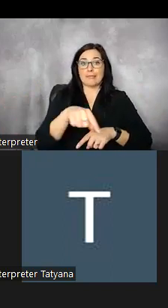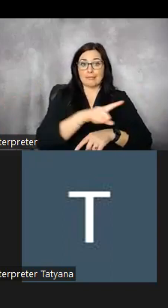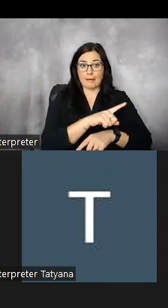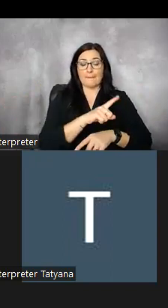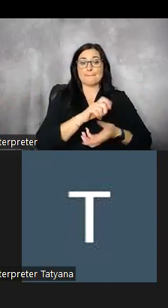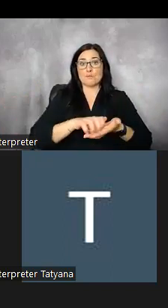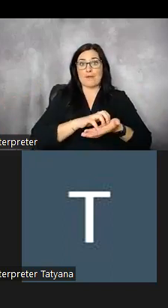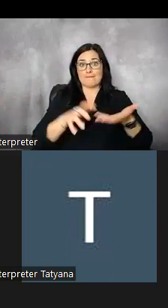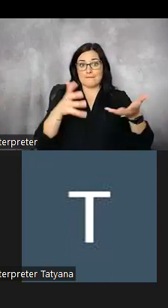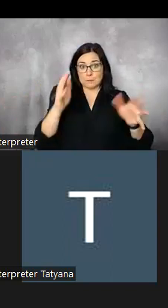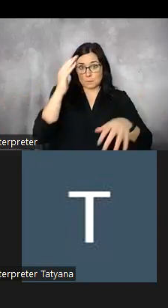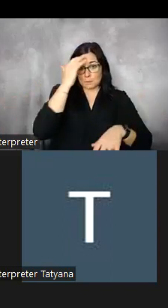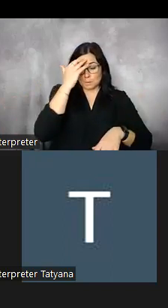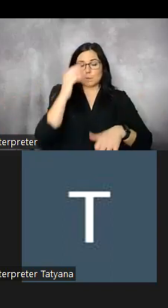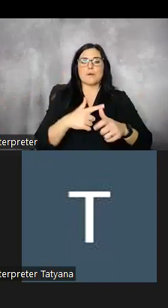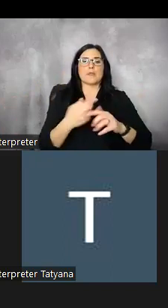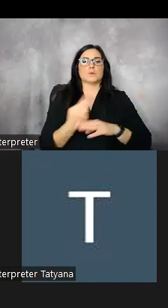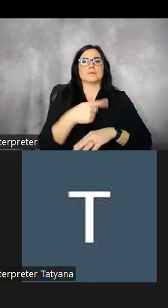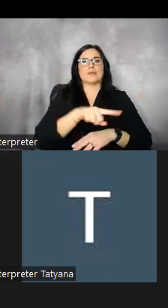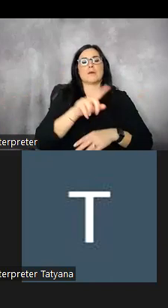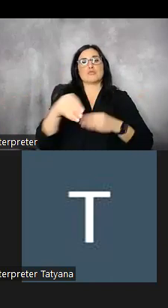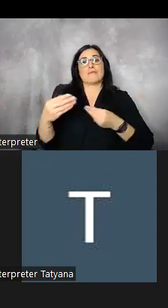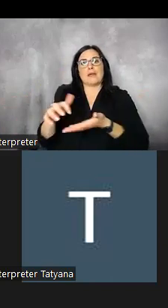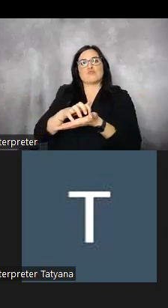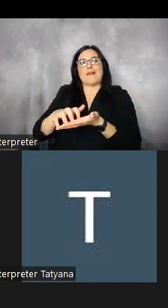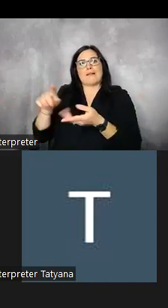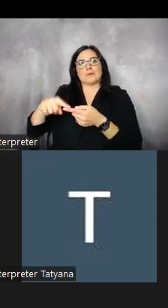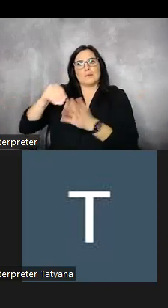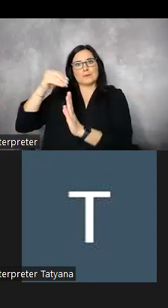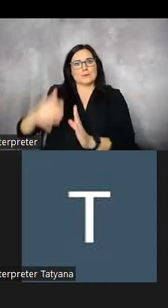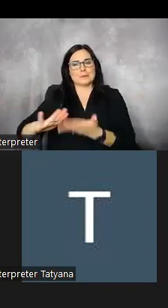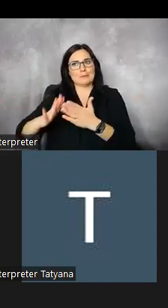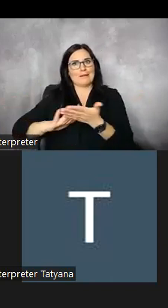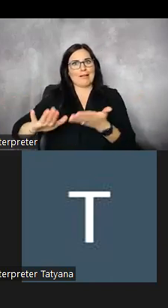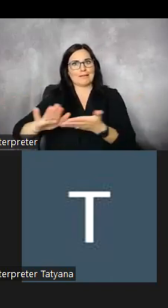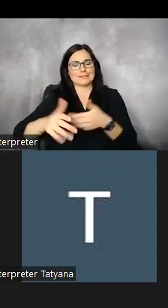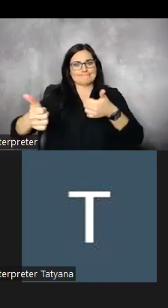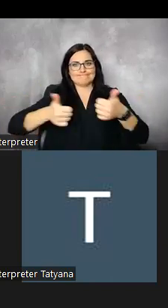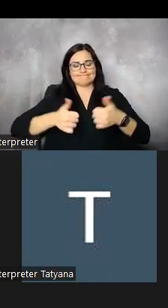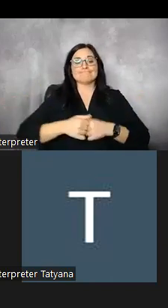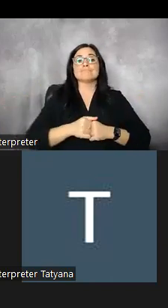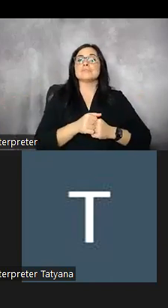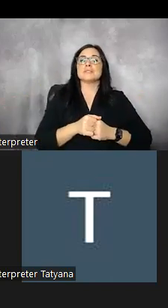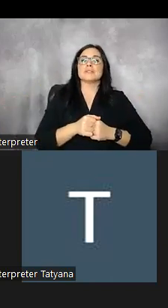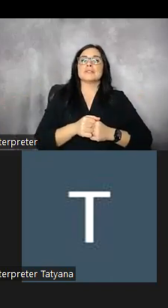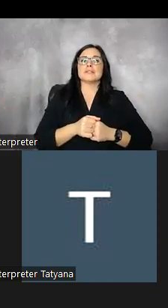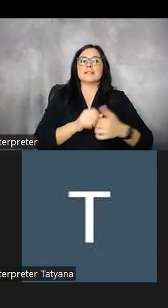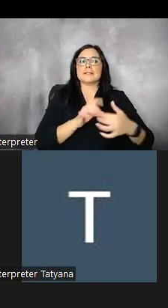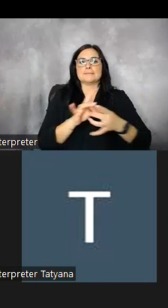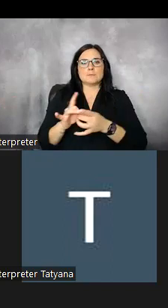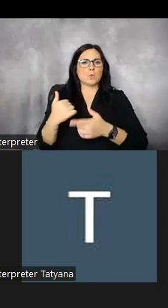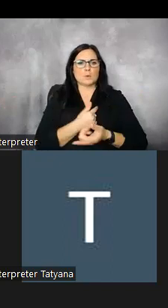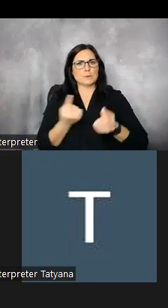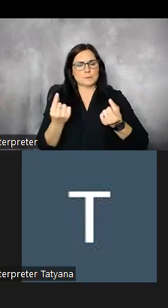Braille, we actually use them to provide Braille to the students at the community colleges, which kind of segues into what do we do.